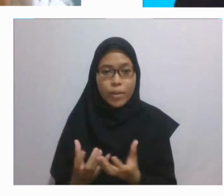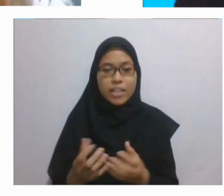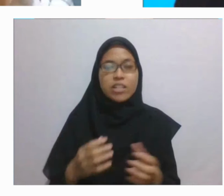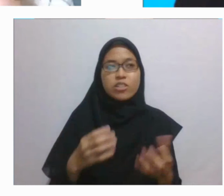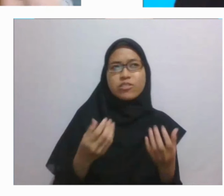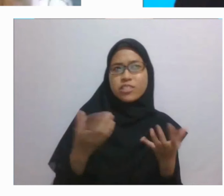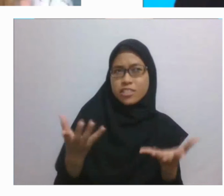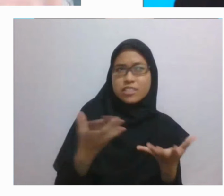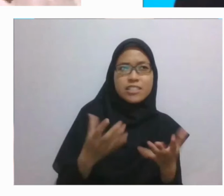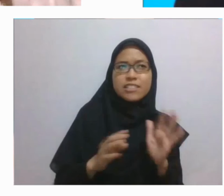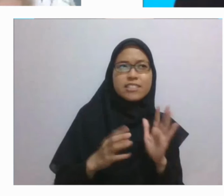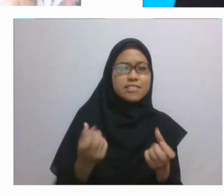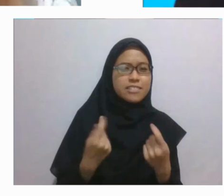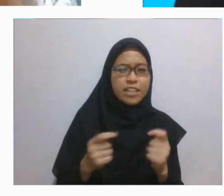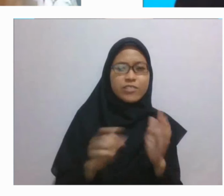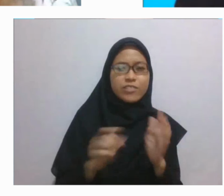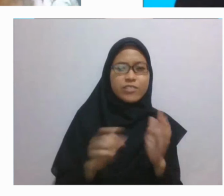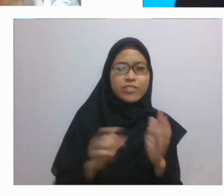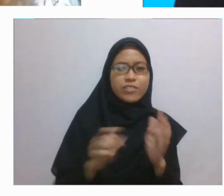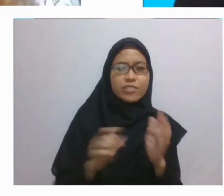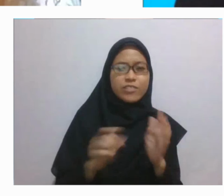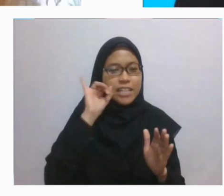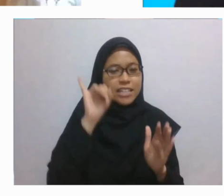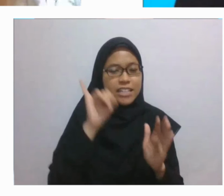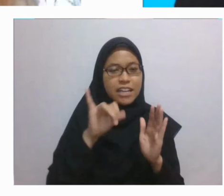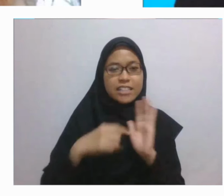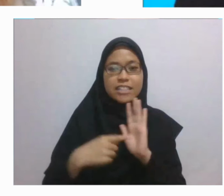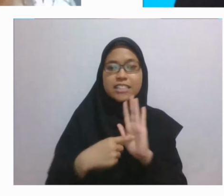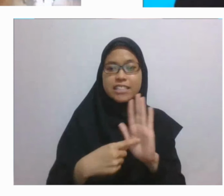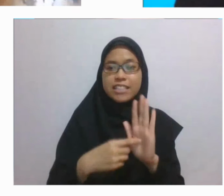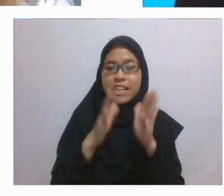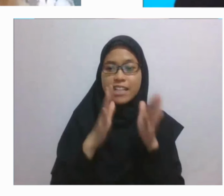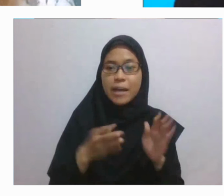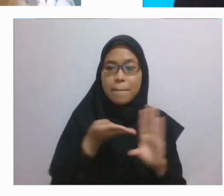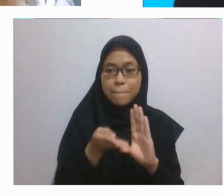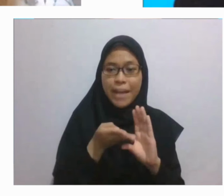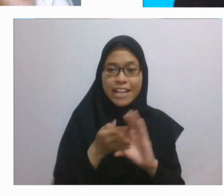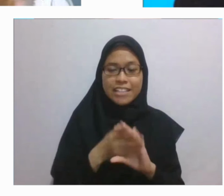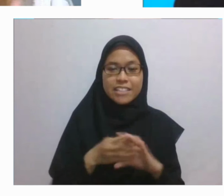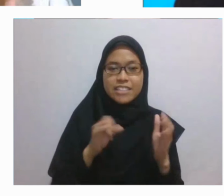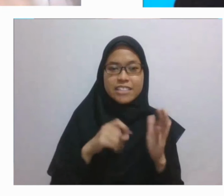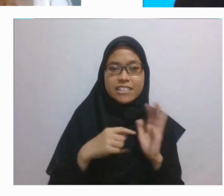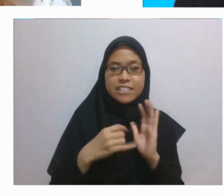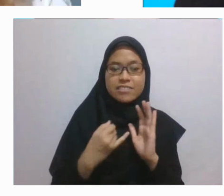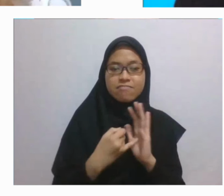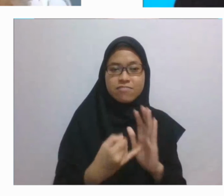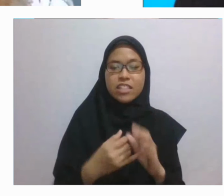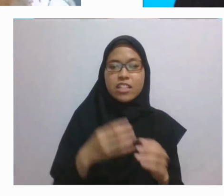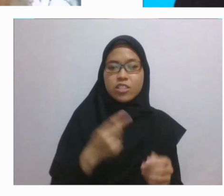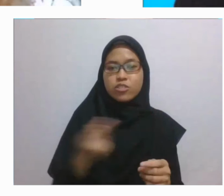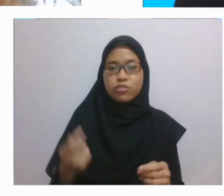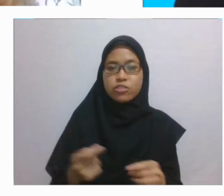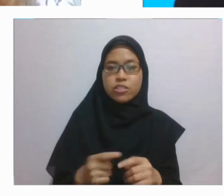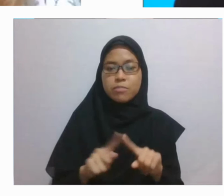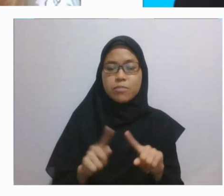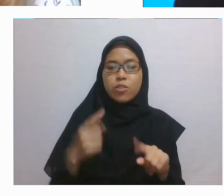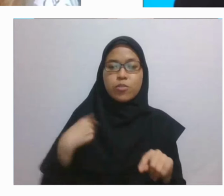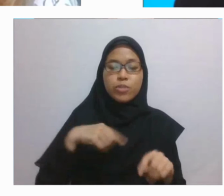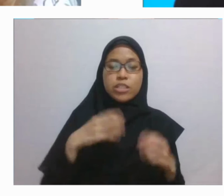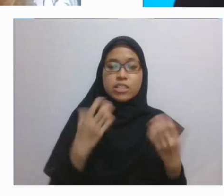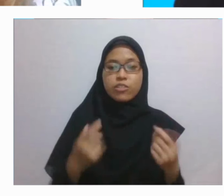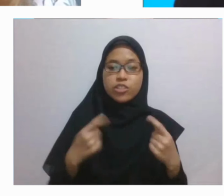tried and tested indicators and methods and tools for measuring these. And what we've tried to do with our in our project is we've developed